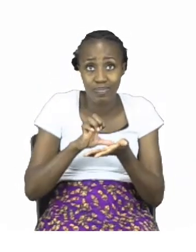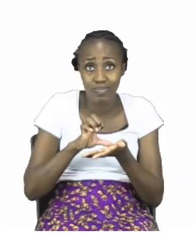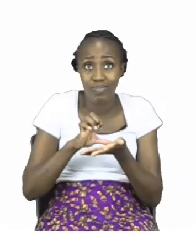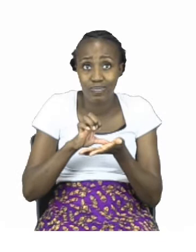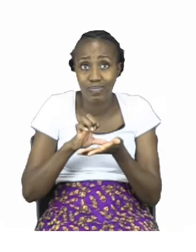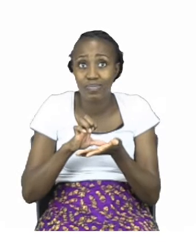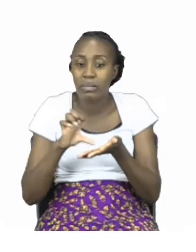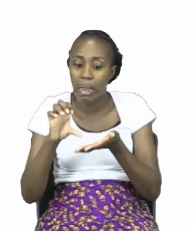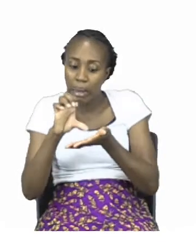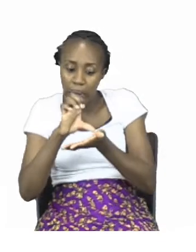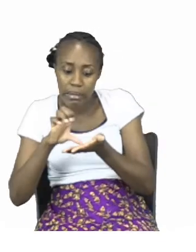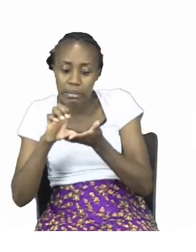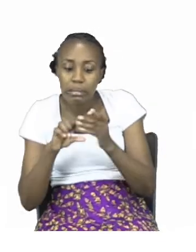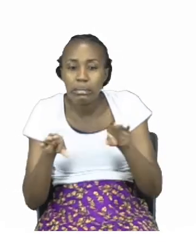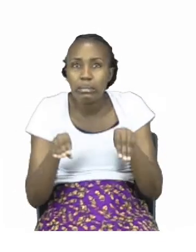dirty,